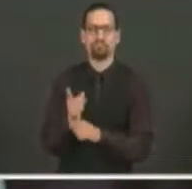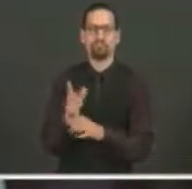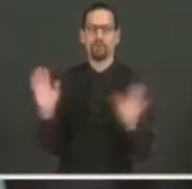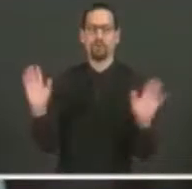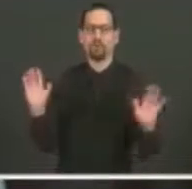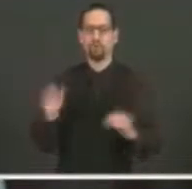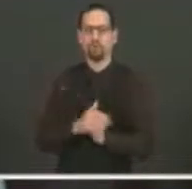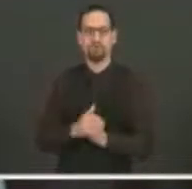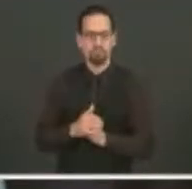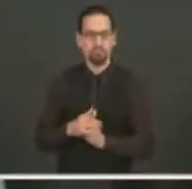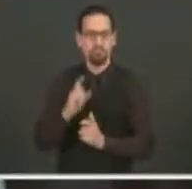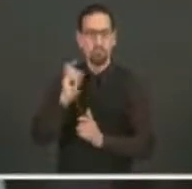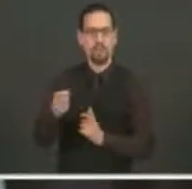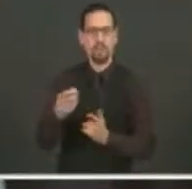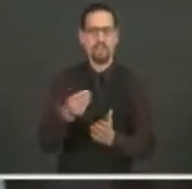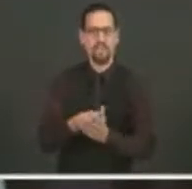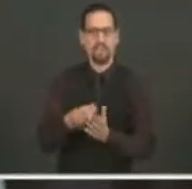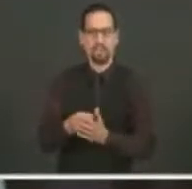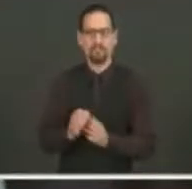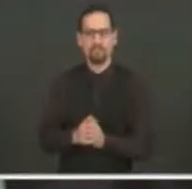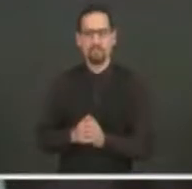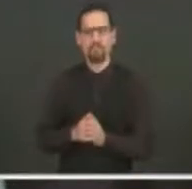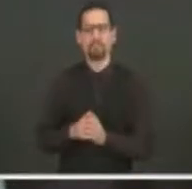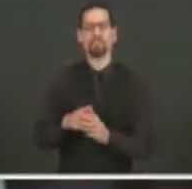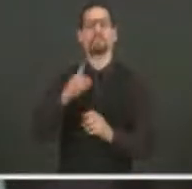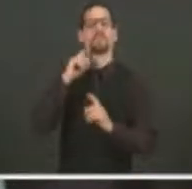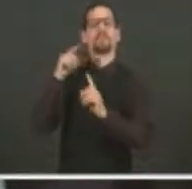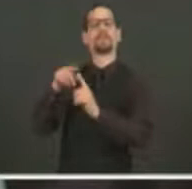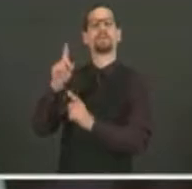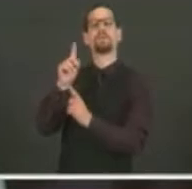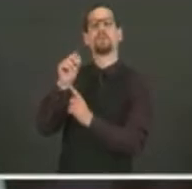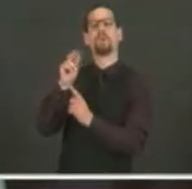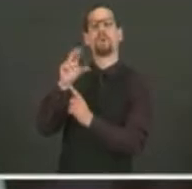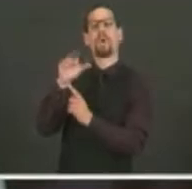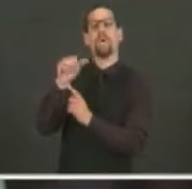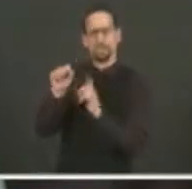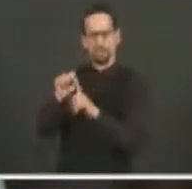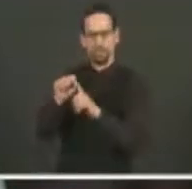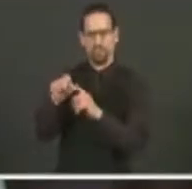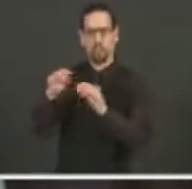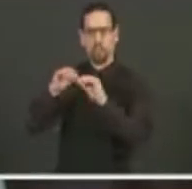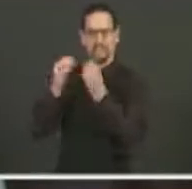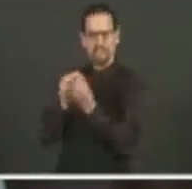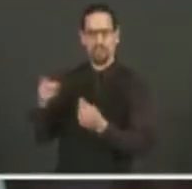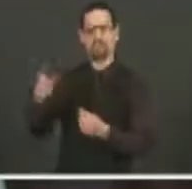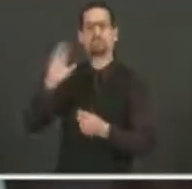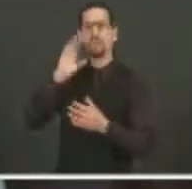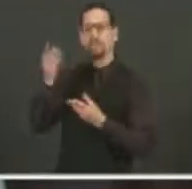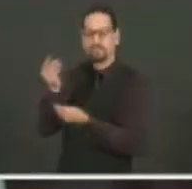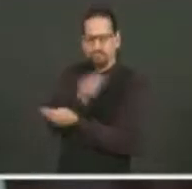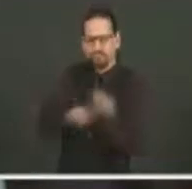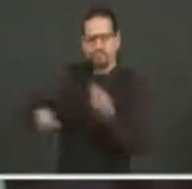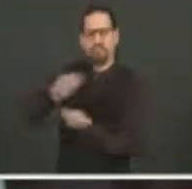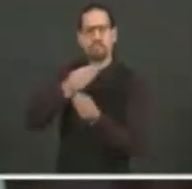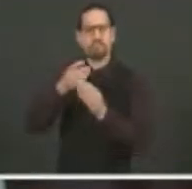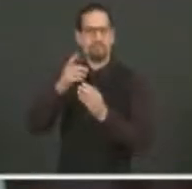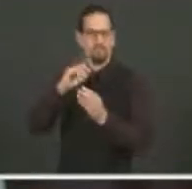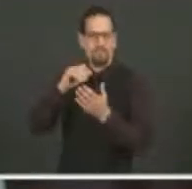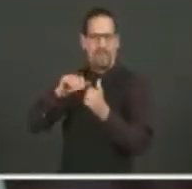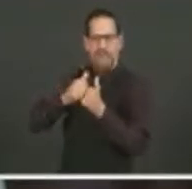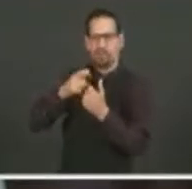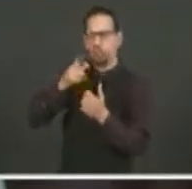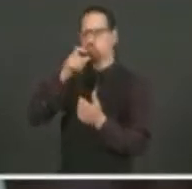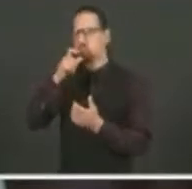now. Dorcas will be facilitating this program and working with community partners to ensure the assistance gets into the hands of